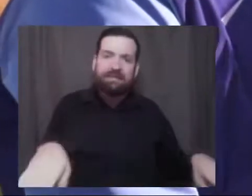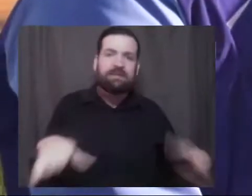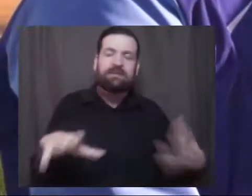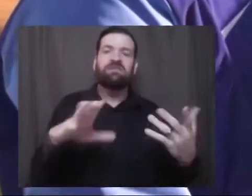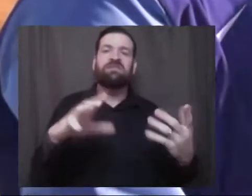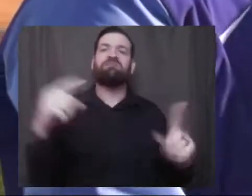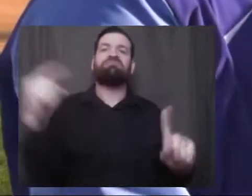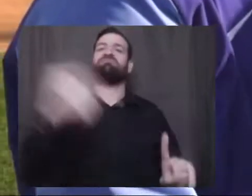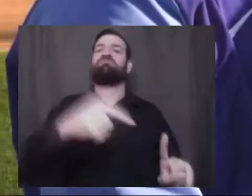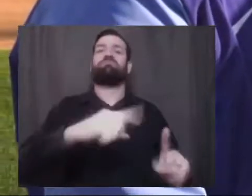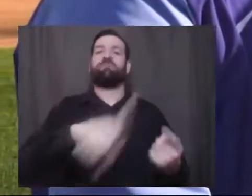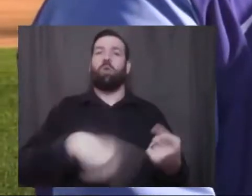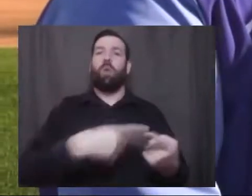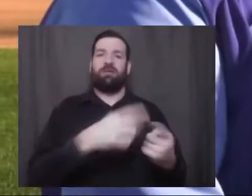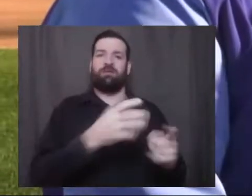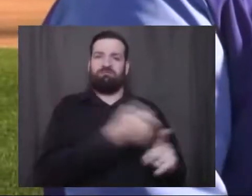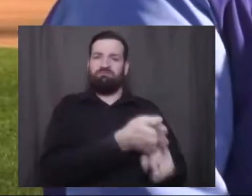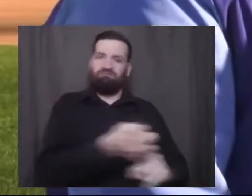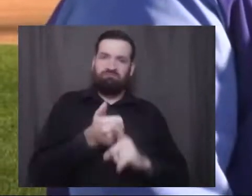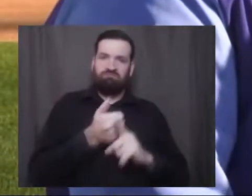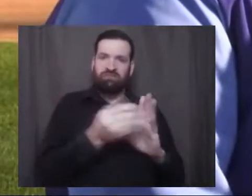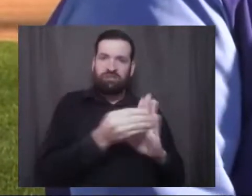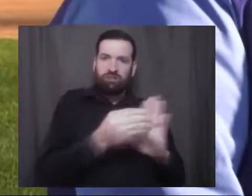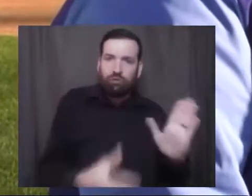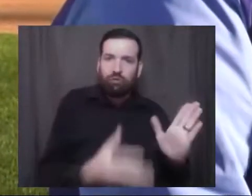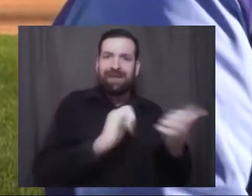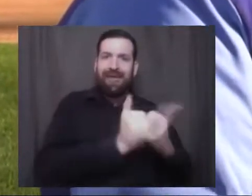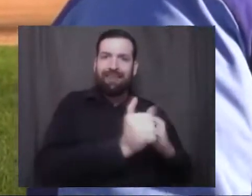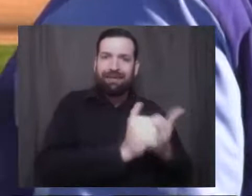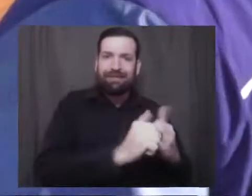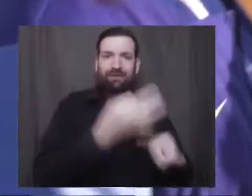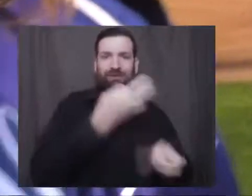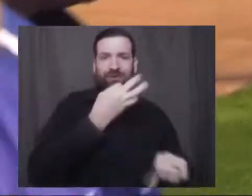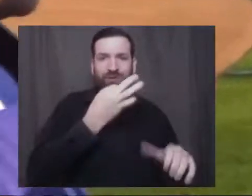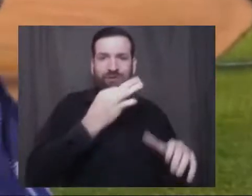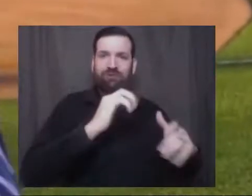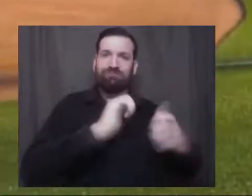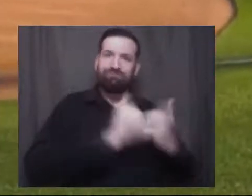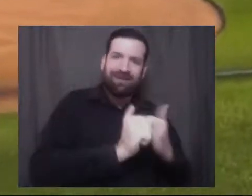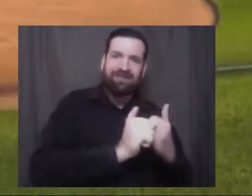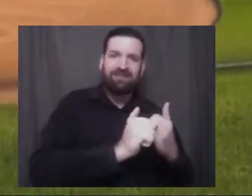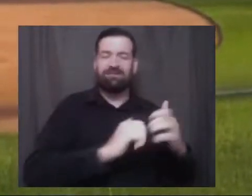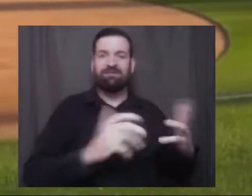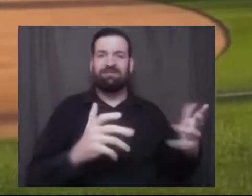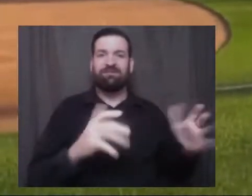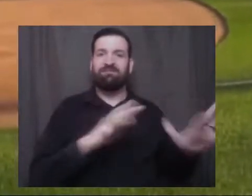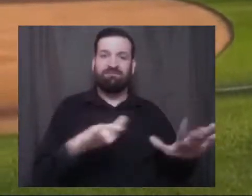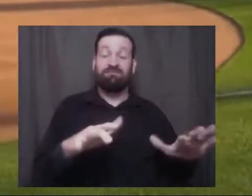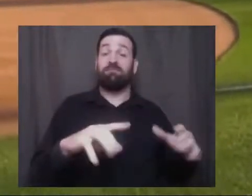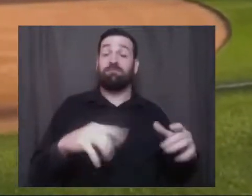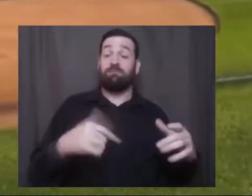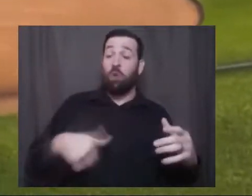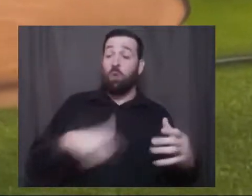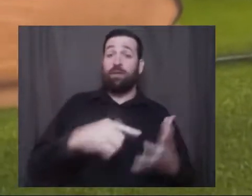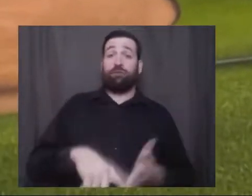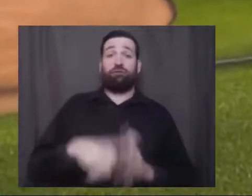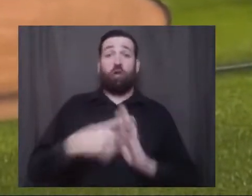they're getting their kids or their student athletes ready to hit the fields in their sports? Well, once we started, it's